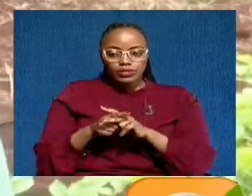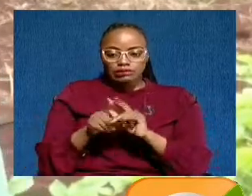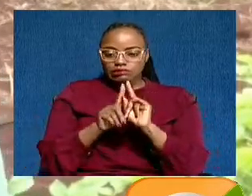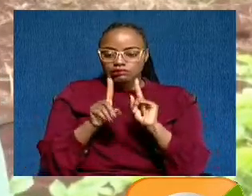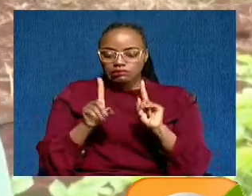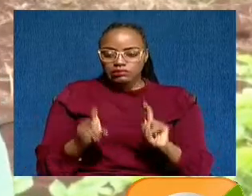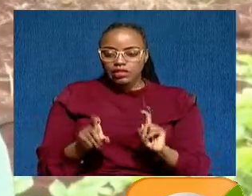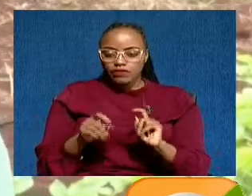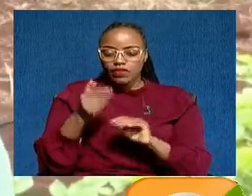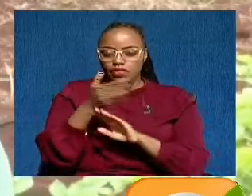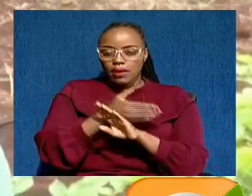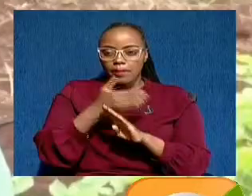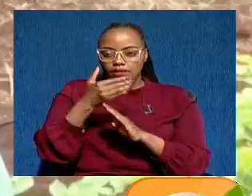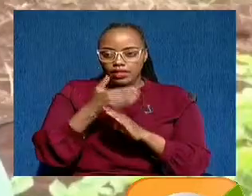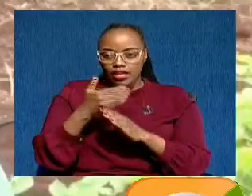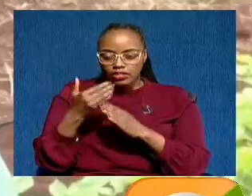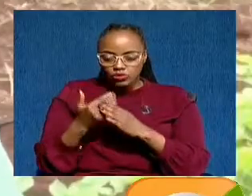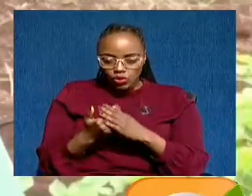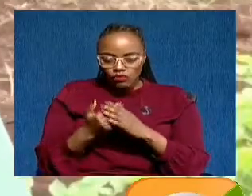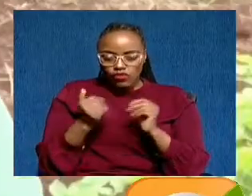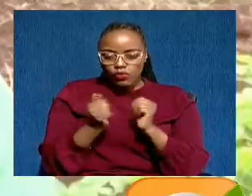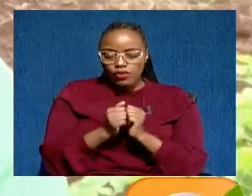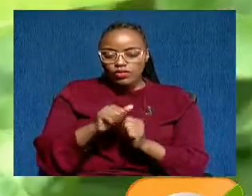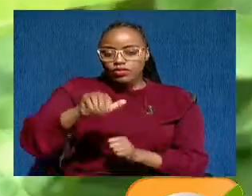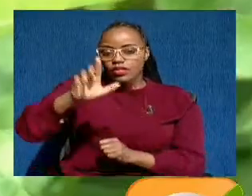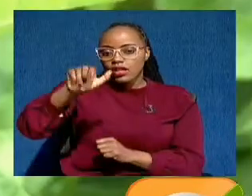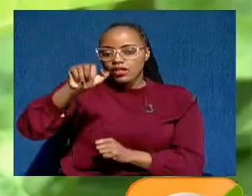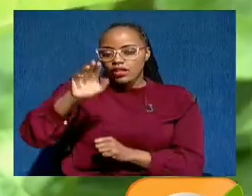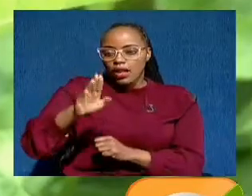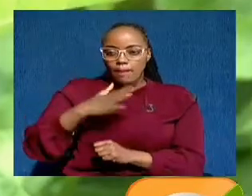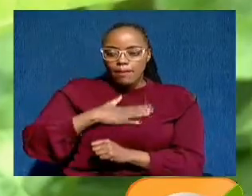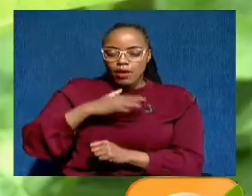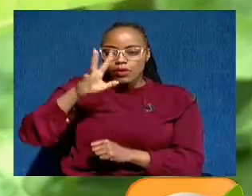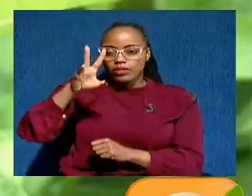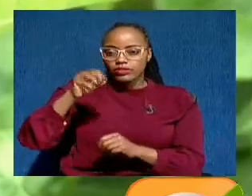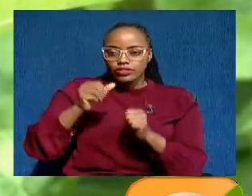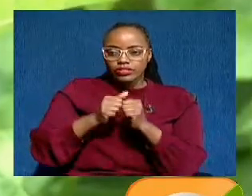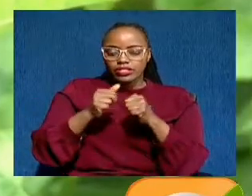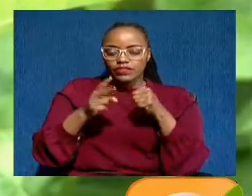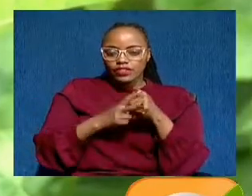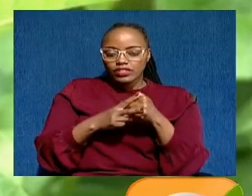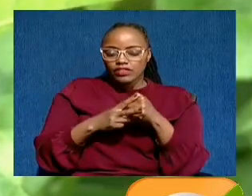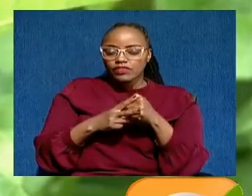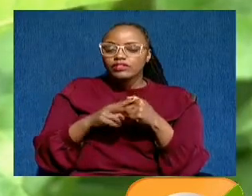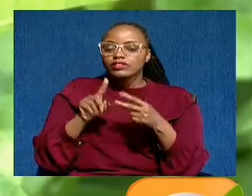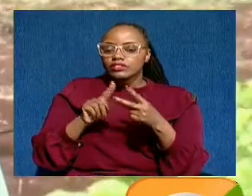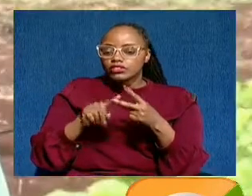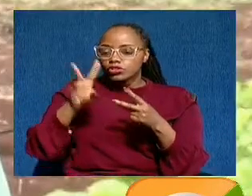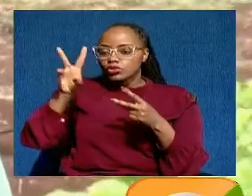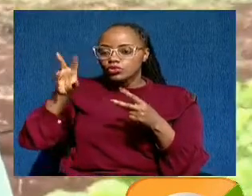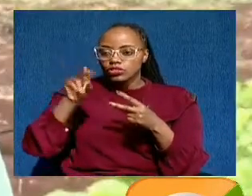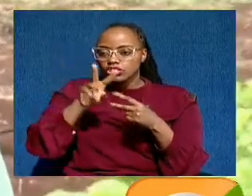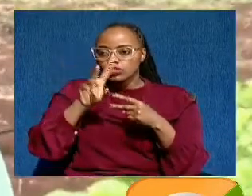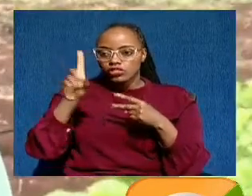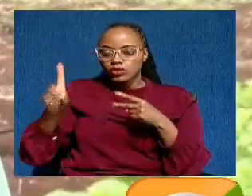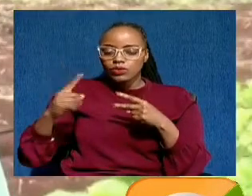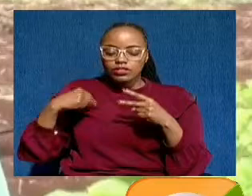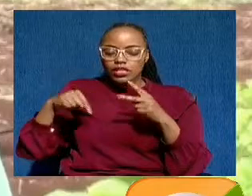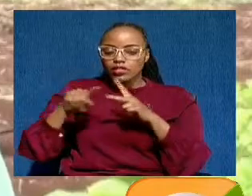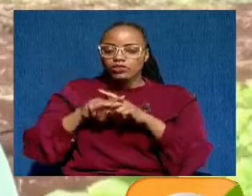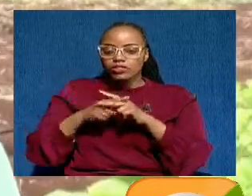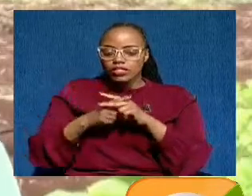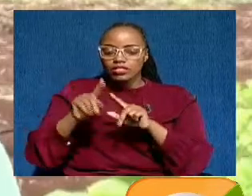these potato varieties into our lab around 2017. In 2021, we came and